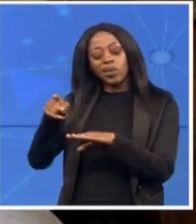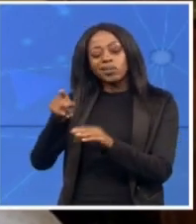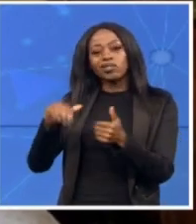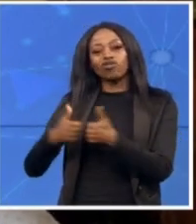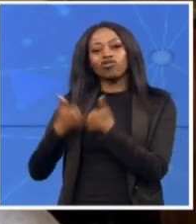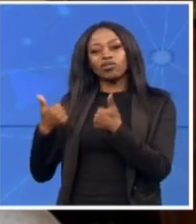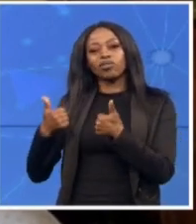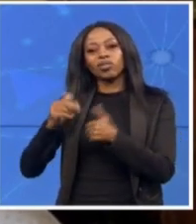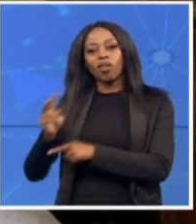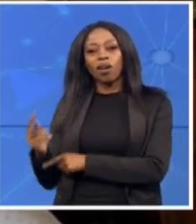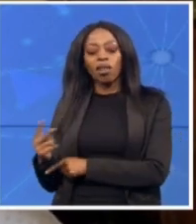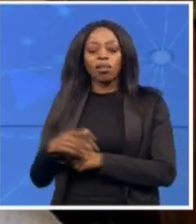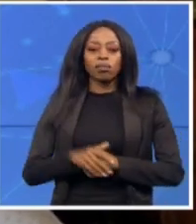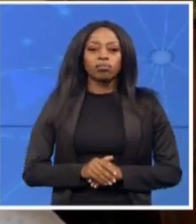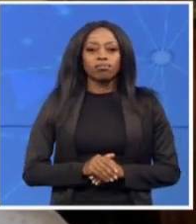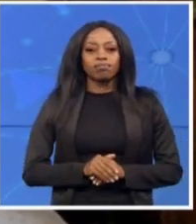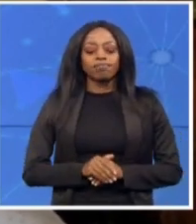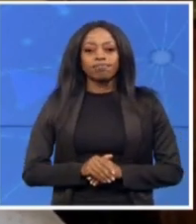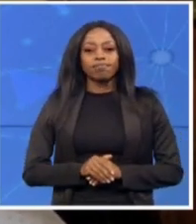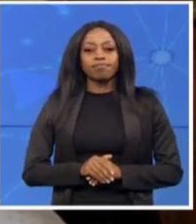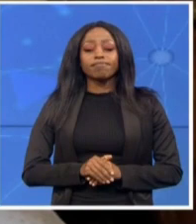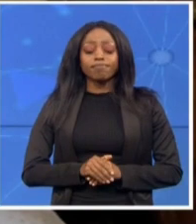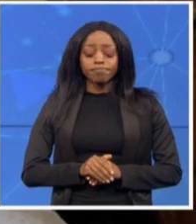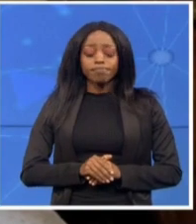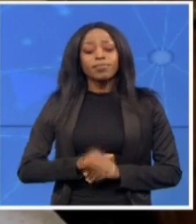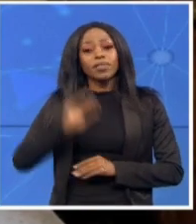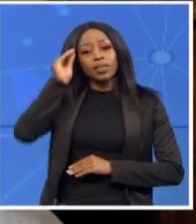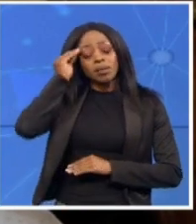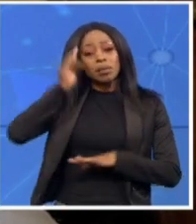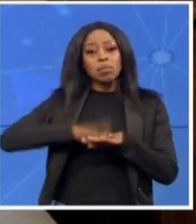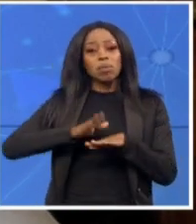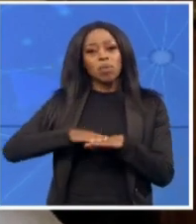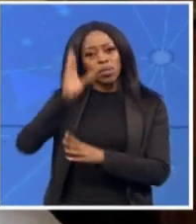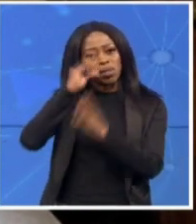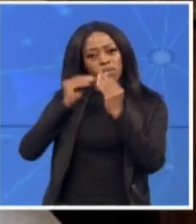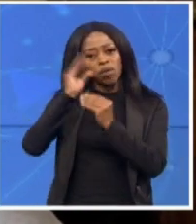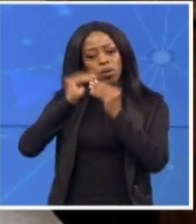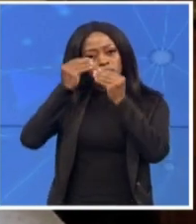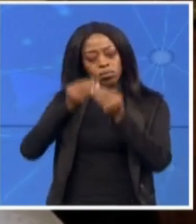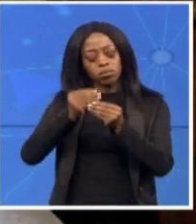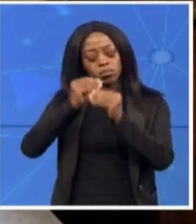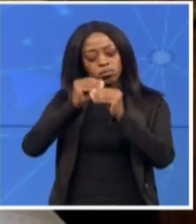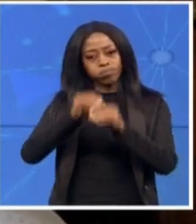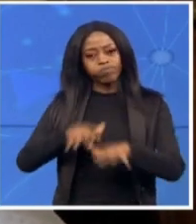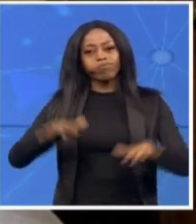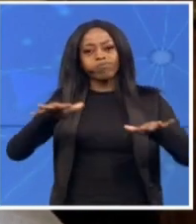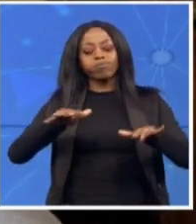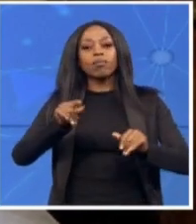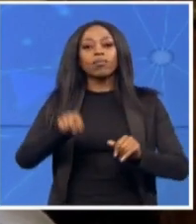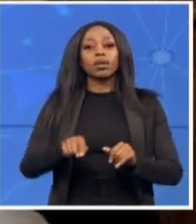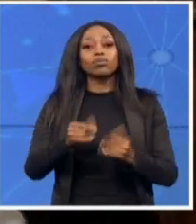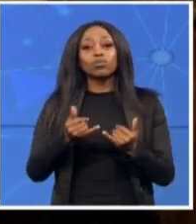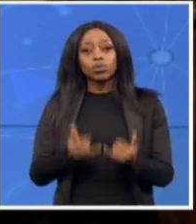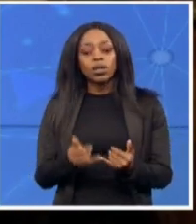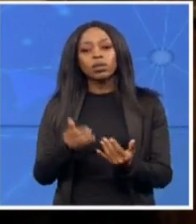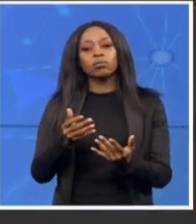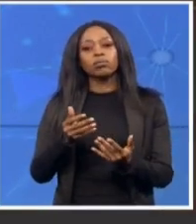very interested in the data coming out today. So let's get on with it. And with that, back to you, Kayla. Thank